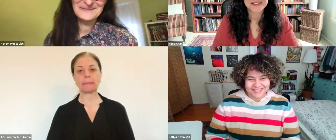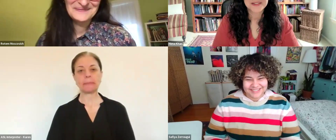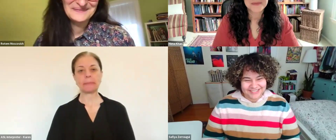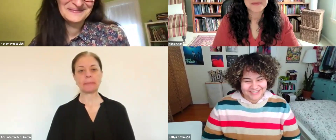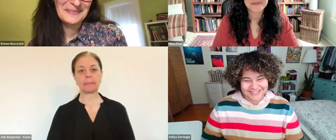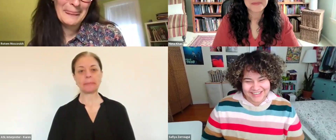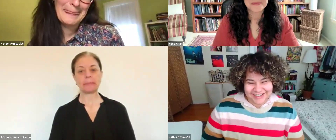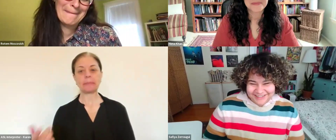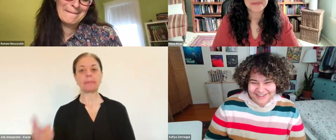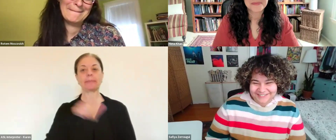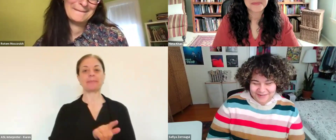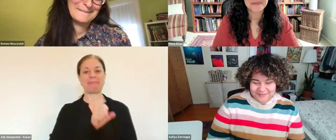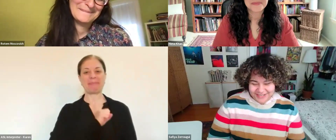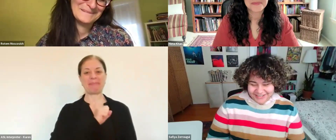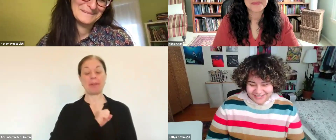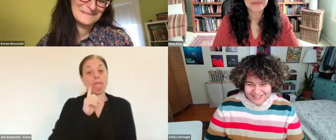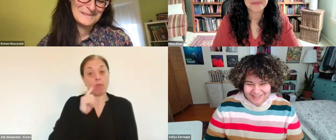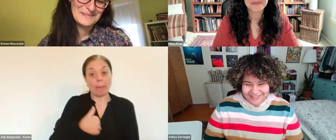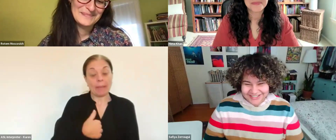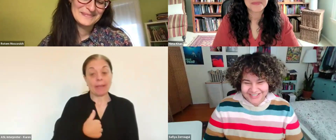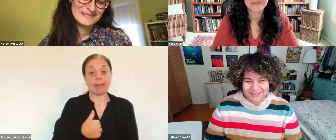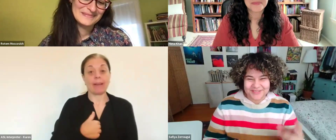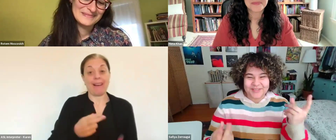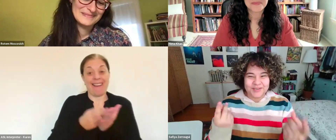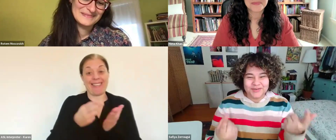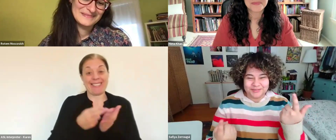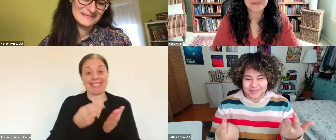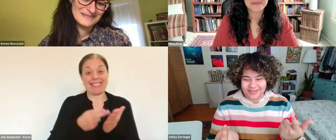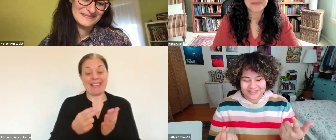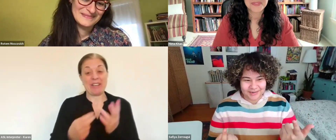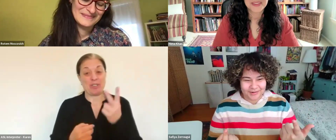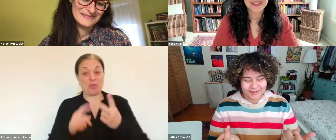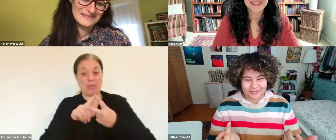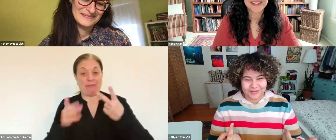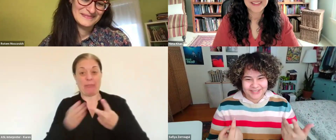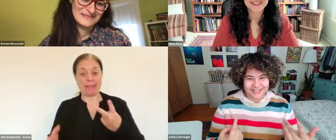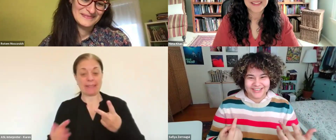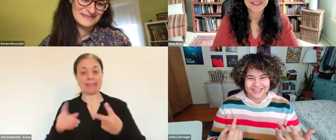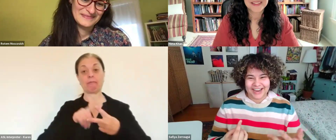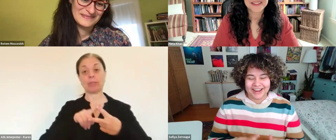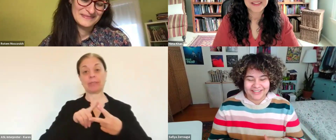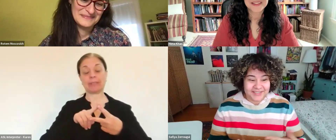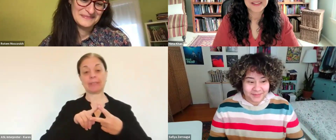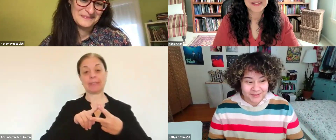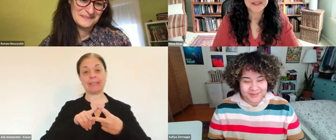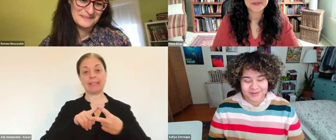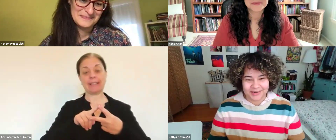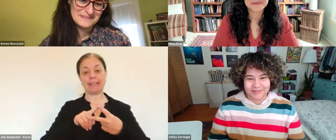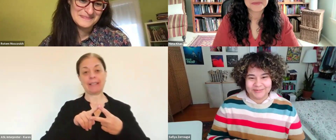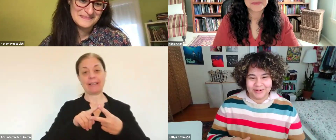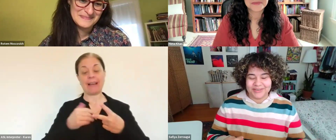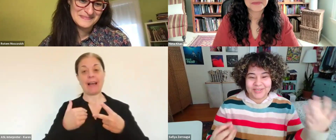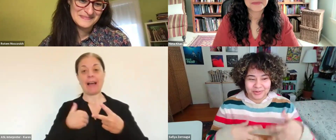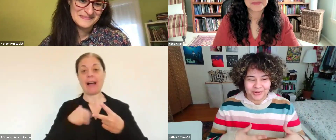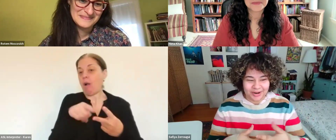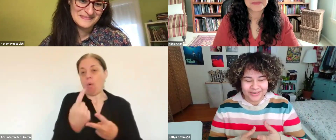Yeah. Yeah, for me, honestly, it was two different things. So, firstly, this is my debut, so I had